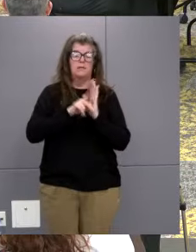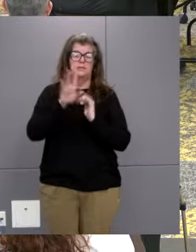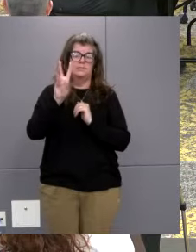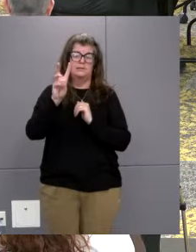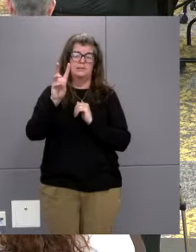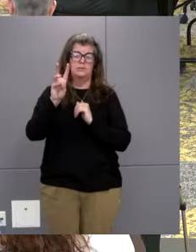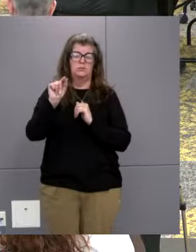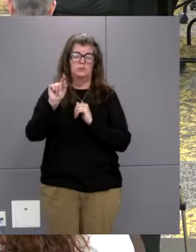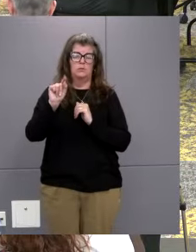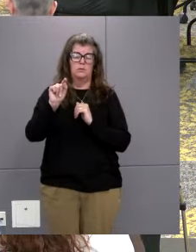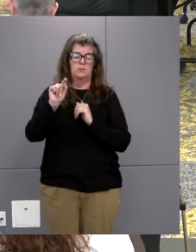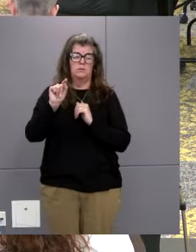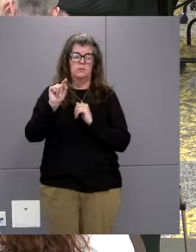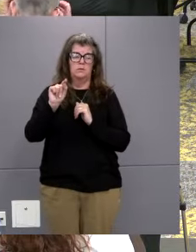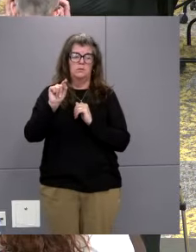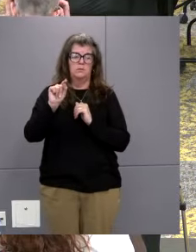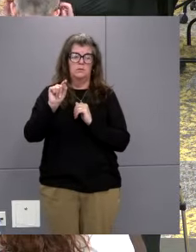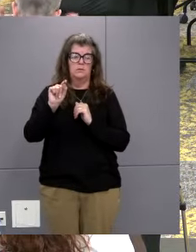as